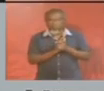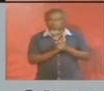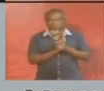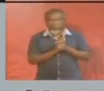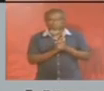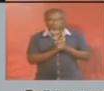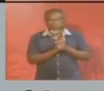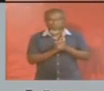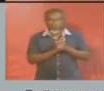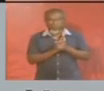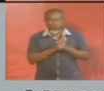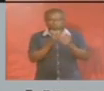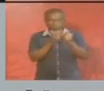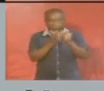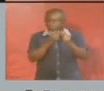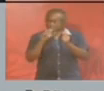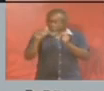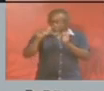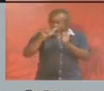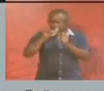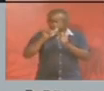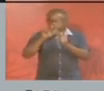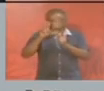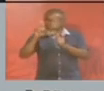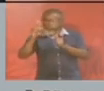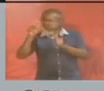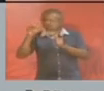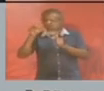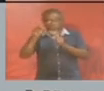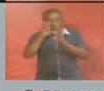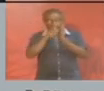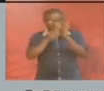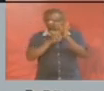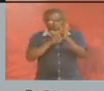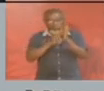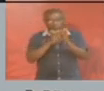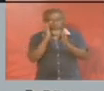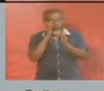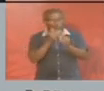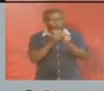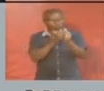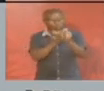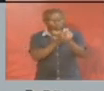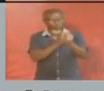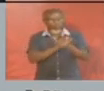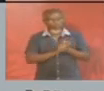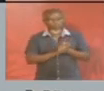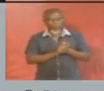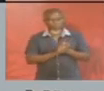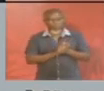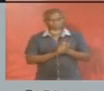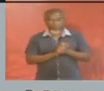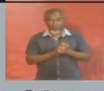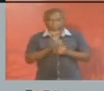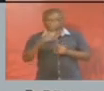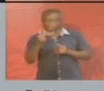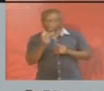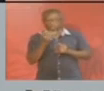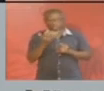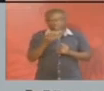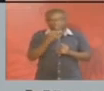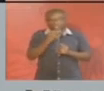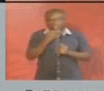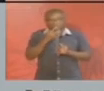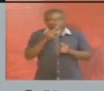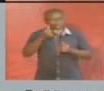guideline. Talking generally about the situation, you mentioned that it's very rare, and it's something that can't be underscored enough. It